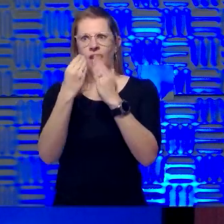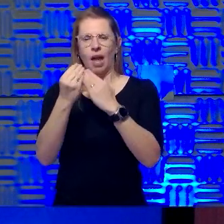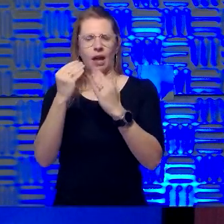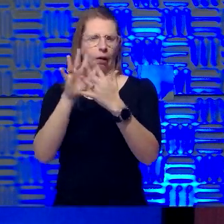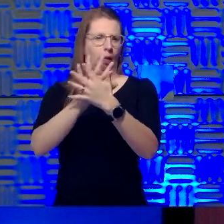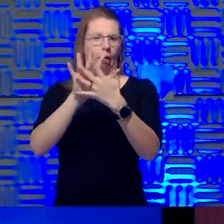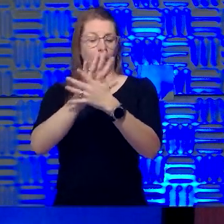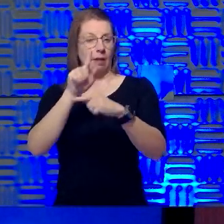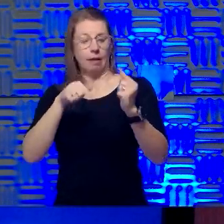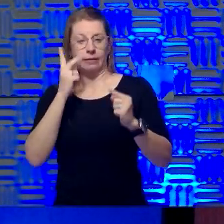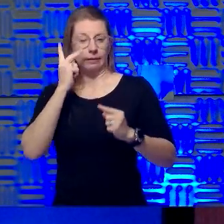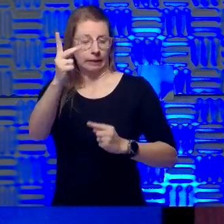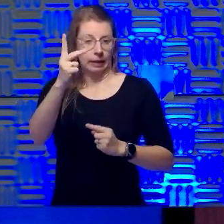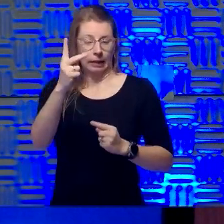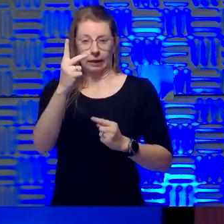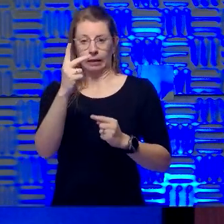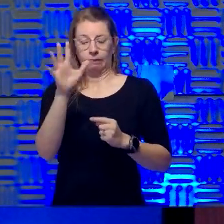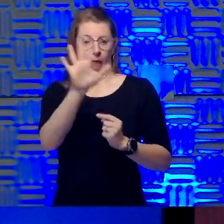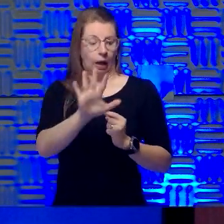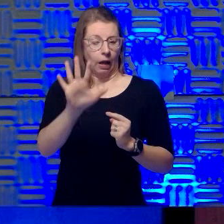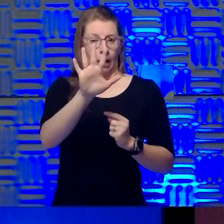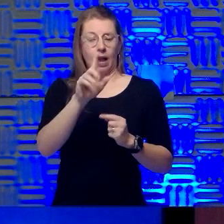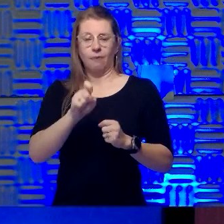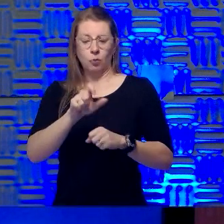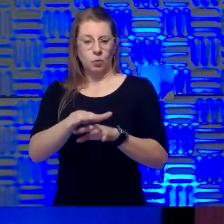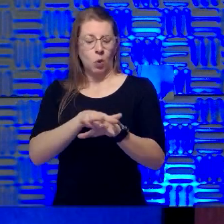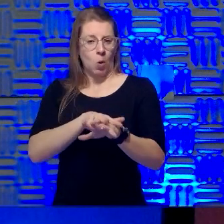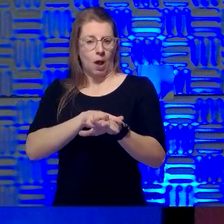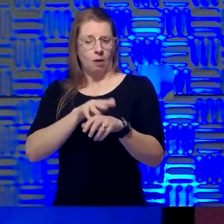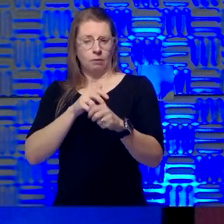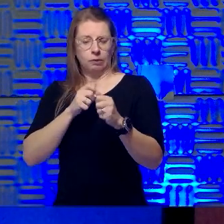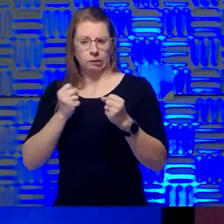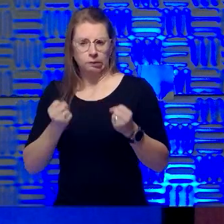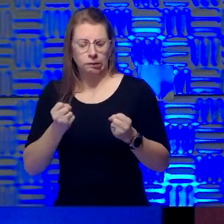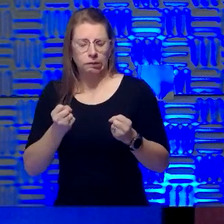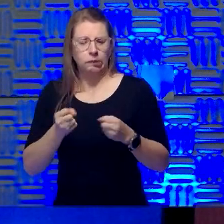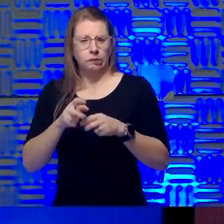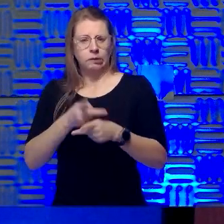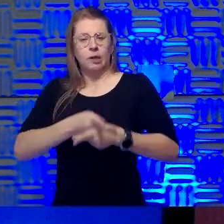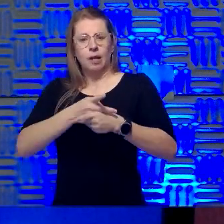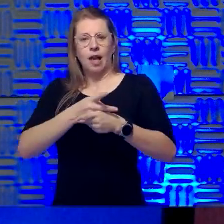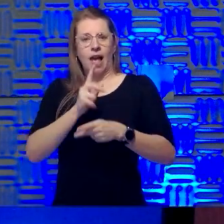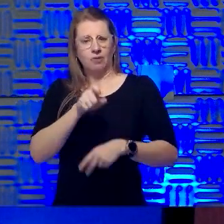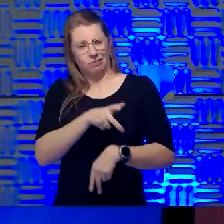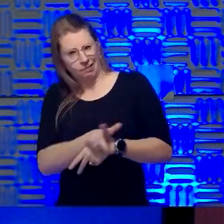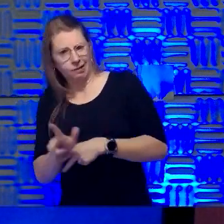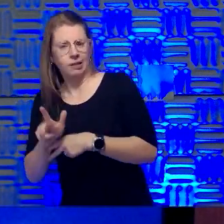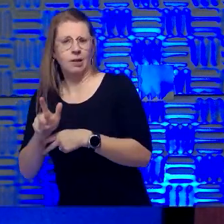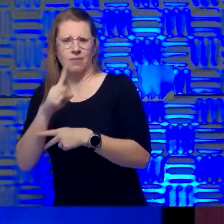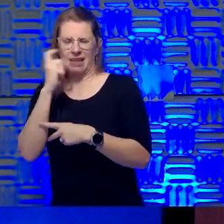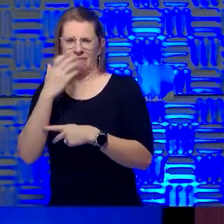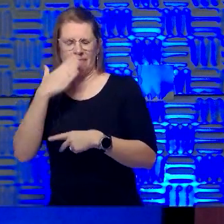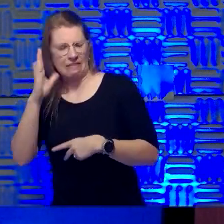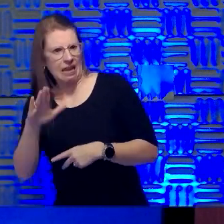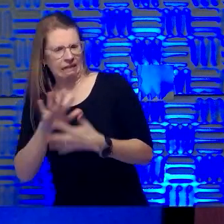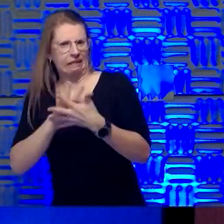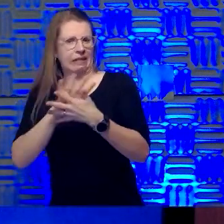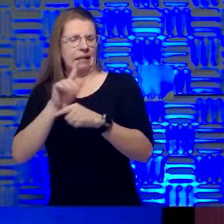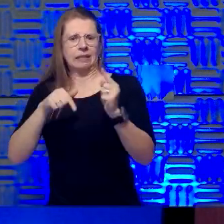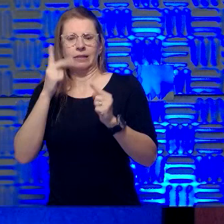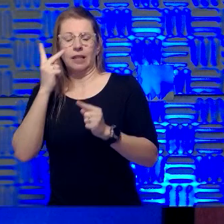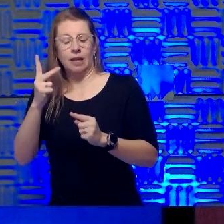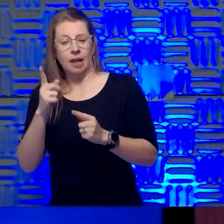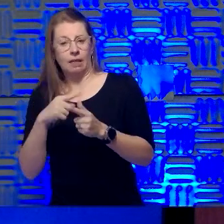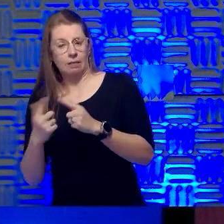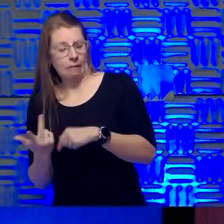you just have to slow down and be really careful. Sometimes you pull off the road because it's so bad, and other times you can get back, you drive